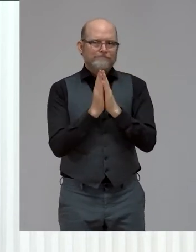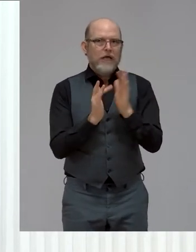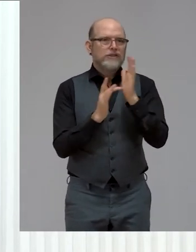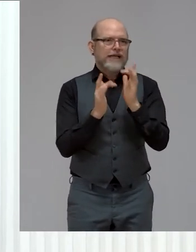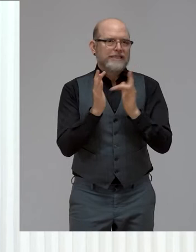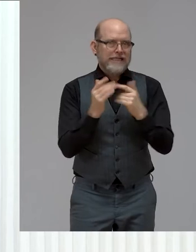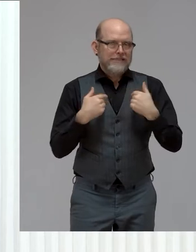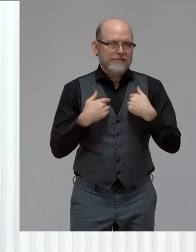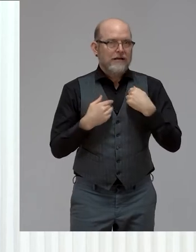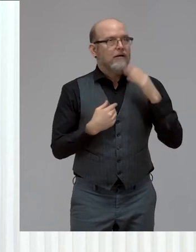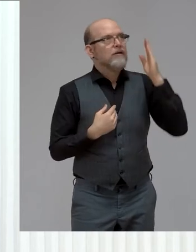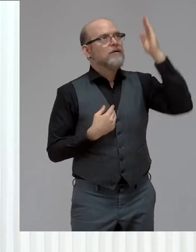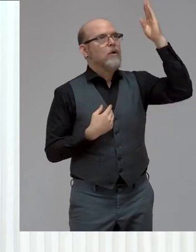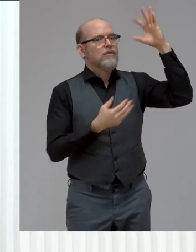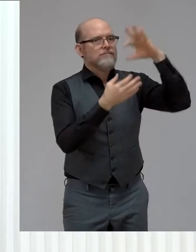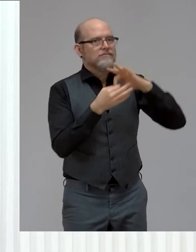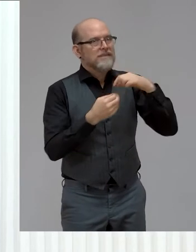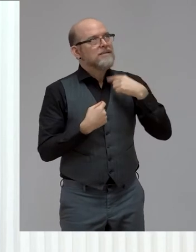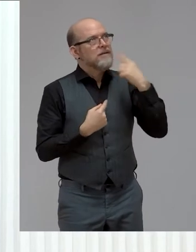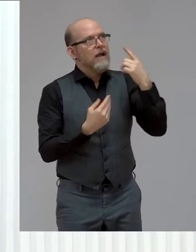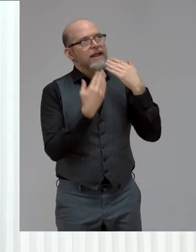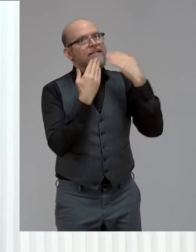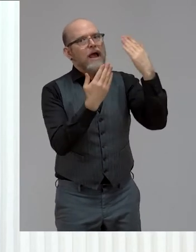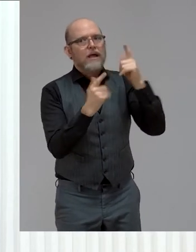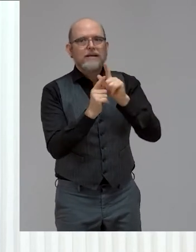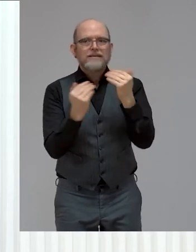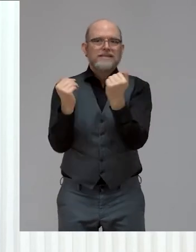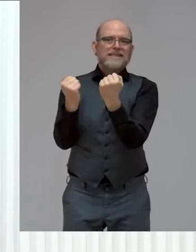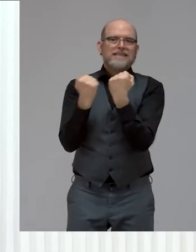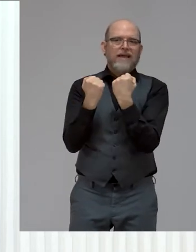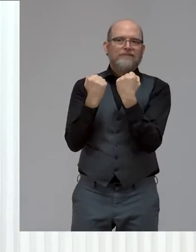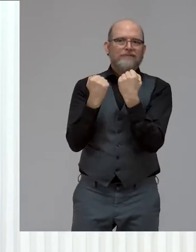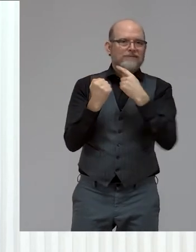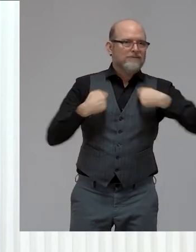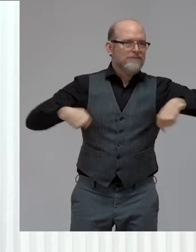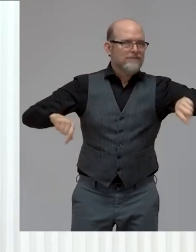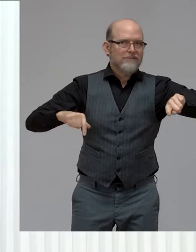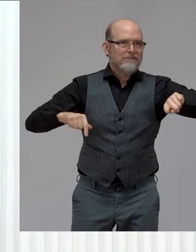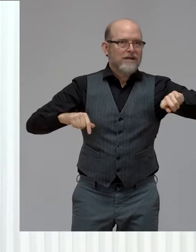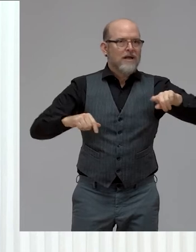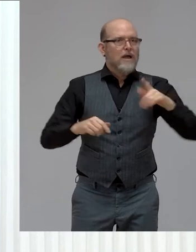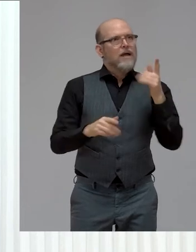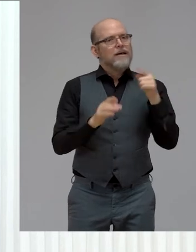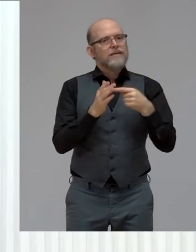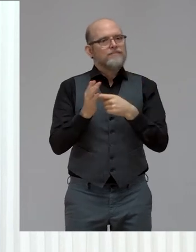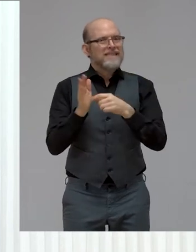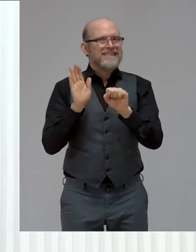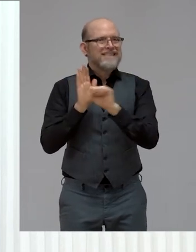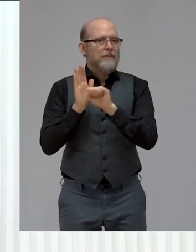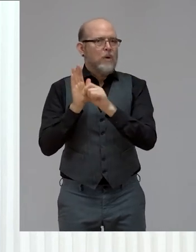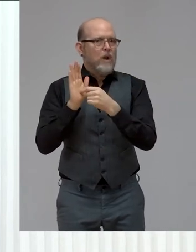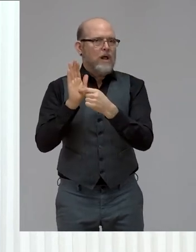has protected all of us. And I set this sign also for another reason. Times